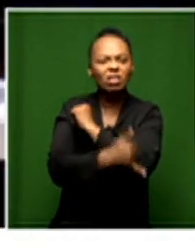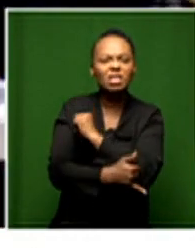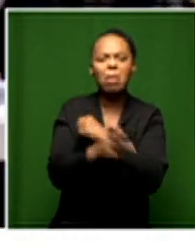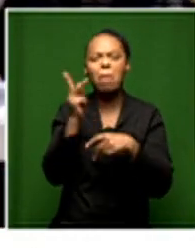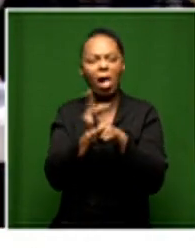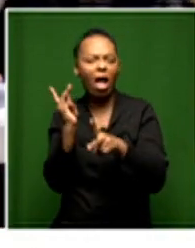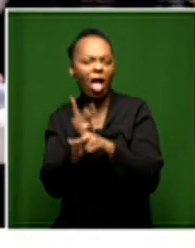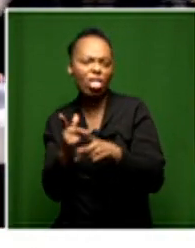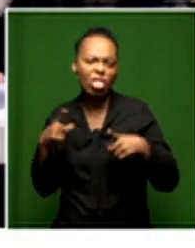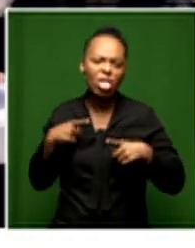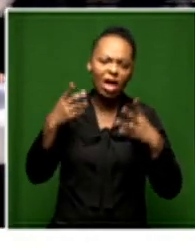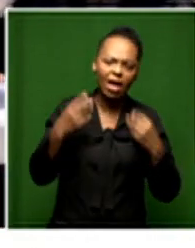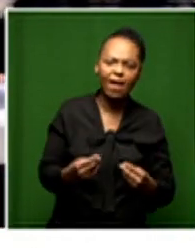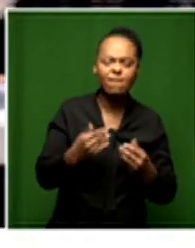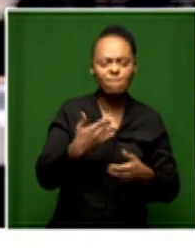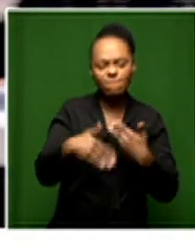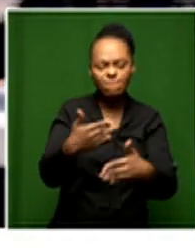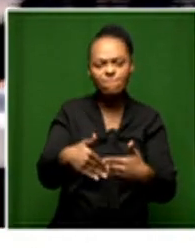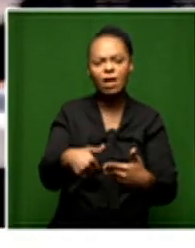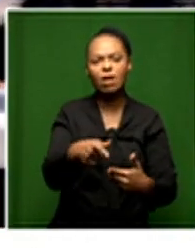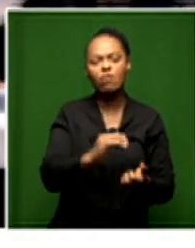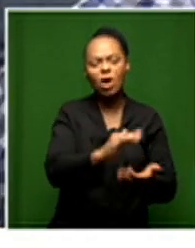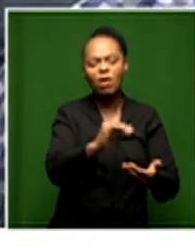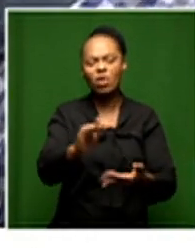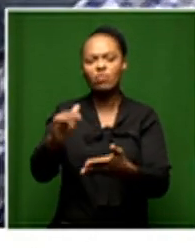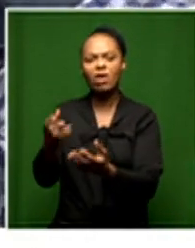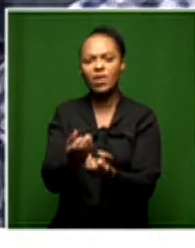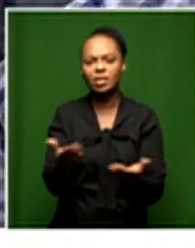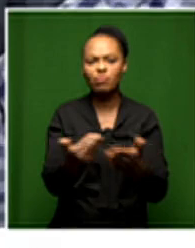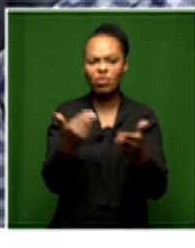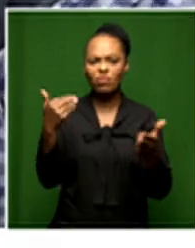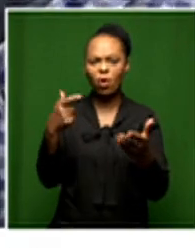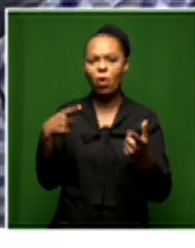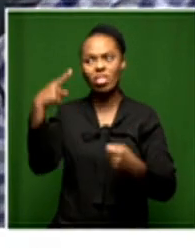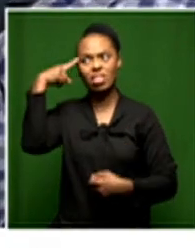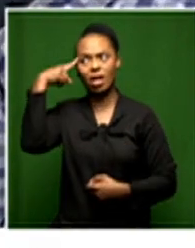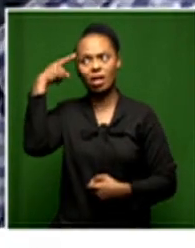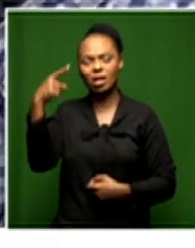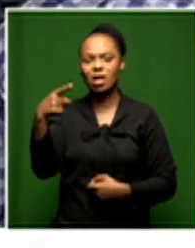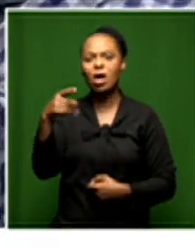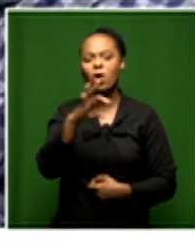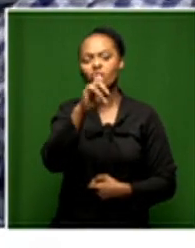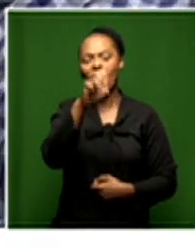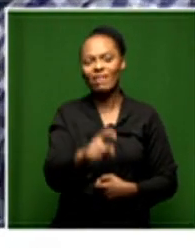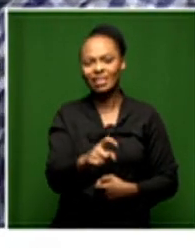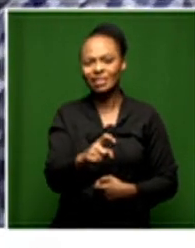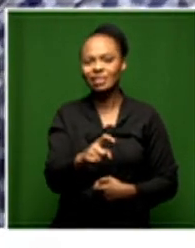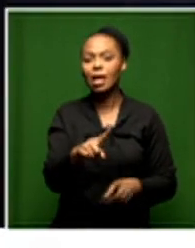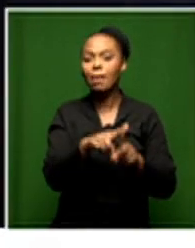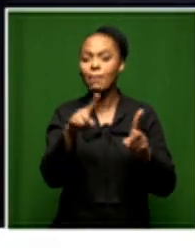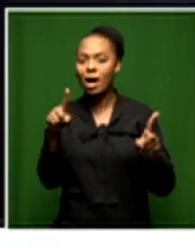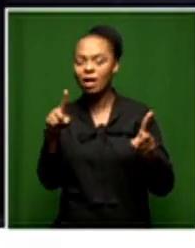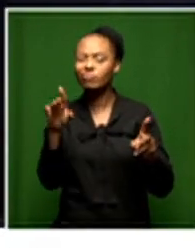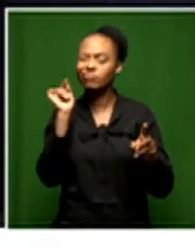are necessary for the rollout of these vaccines before they will even be considered by Covax. But